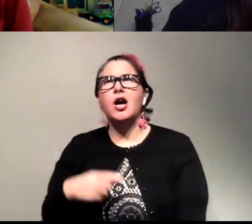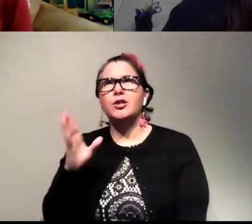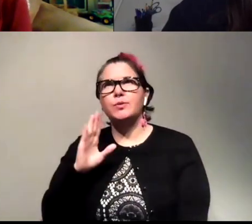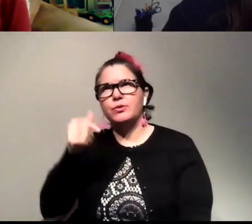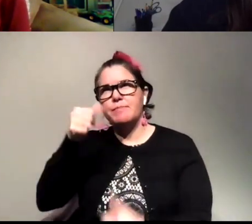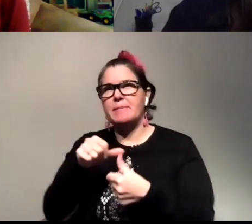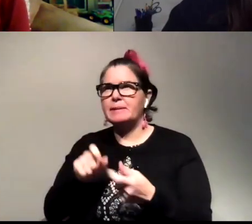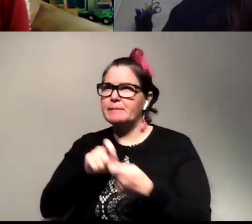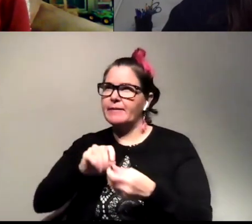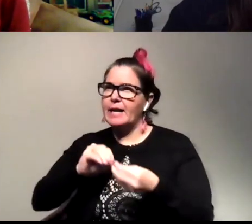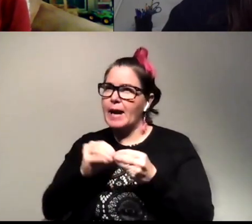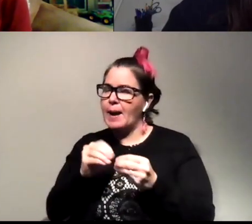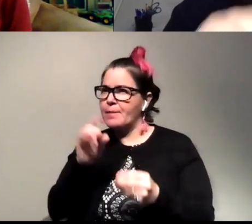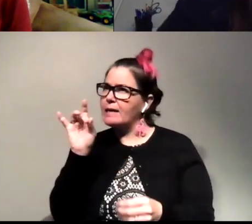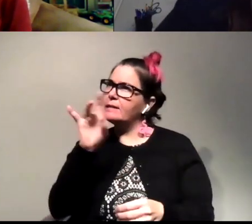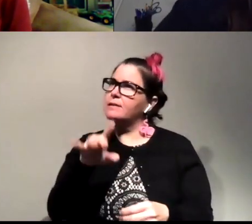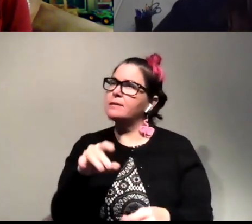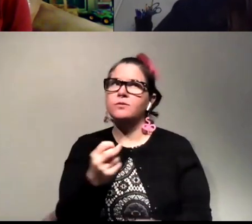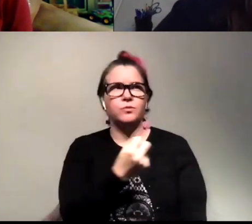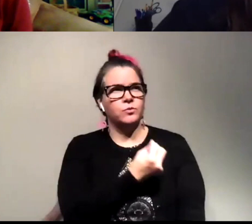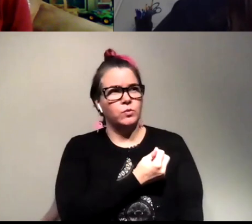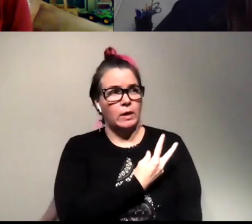of my head. So 12,